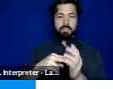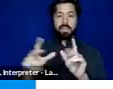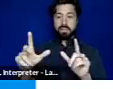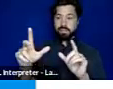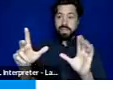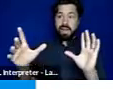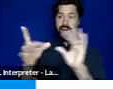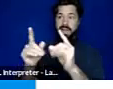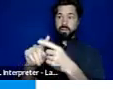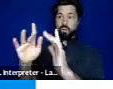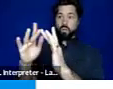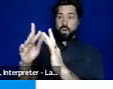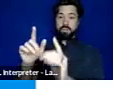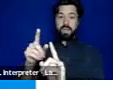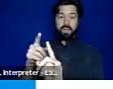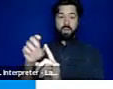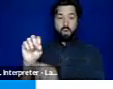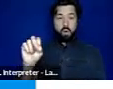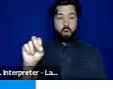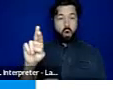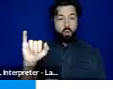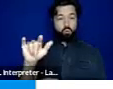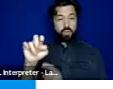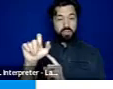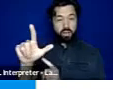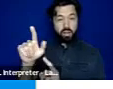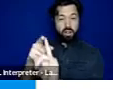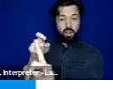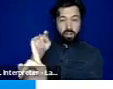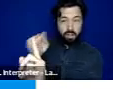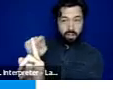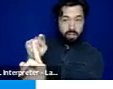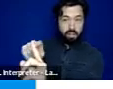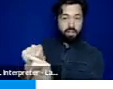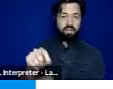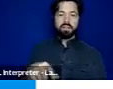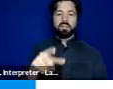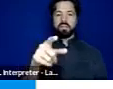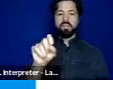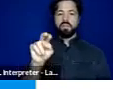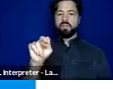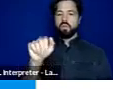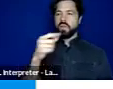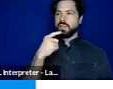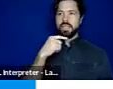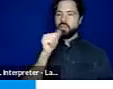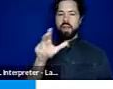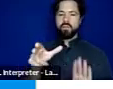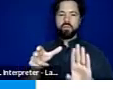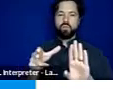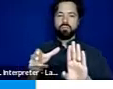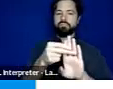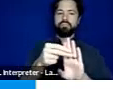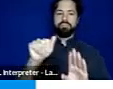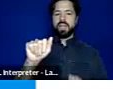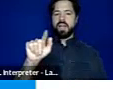source material? Am I making sense? If you're just creating a link to a site, you don't have to attribute. When